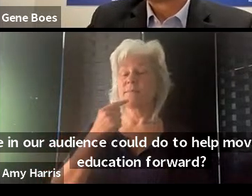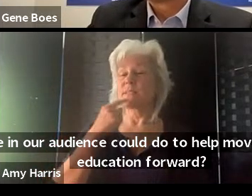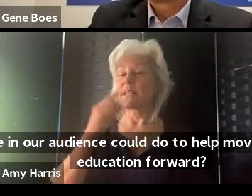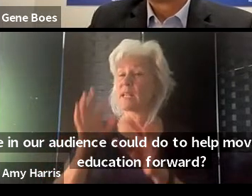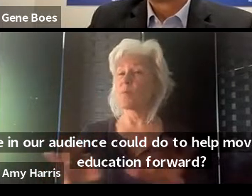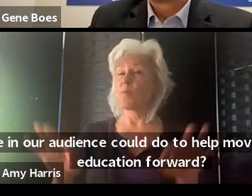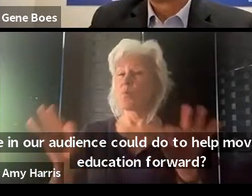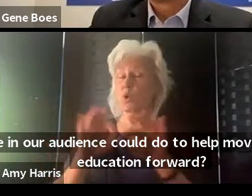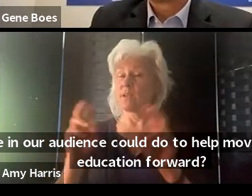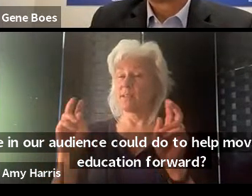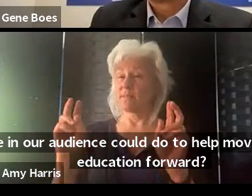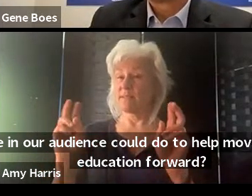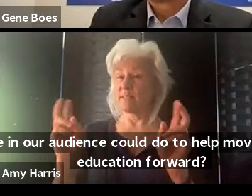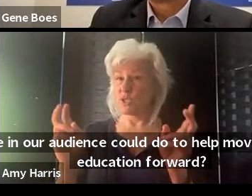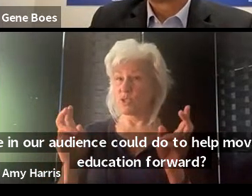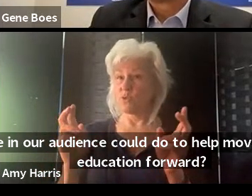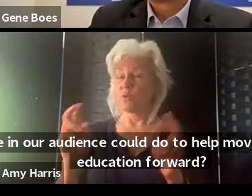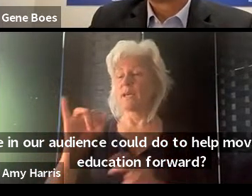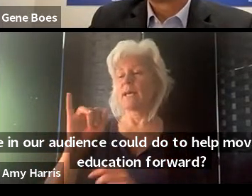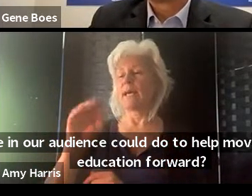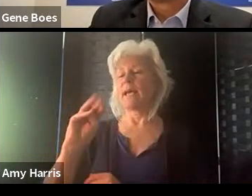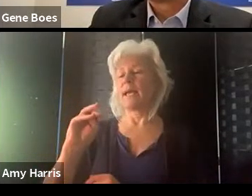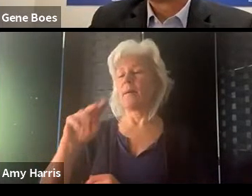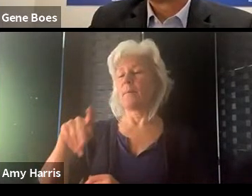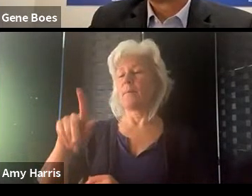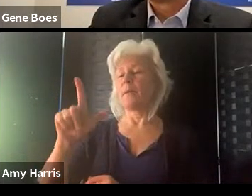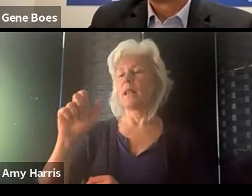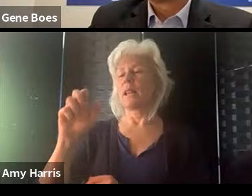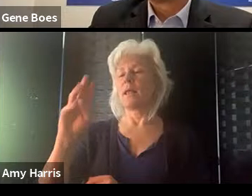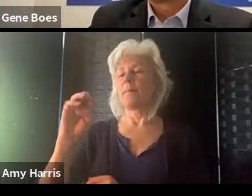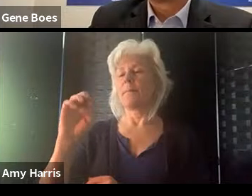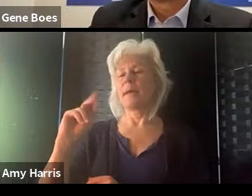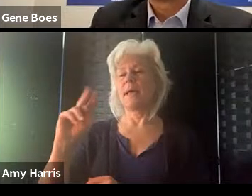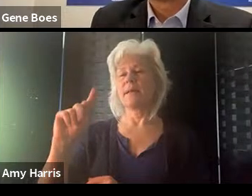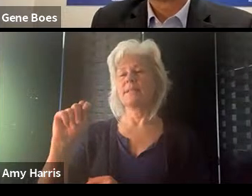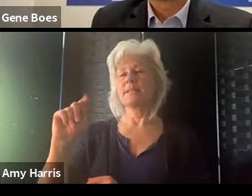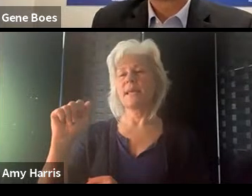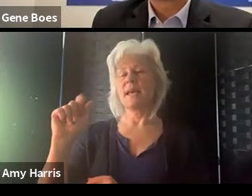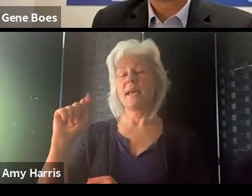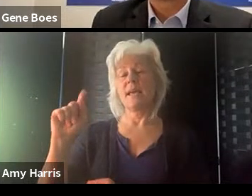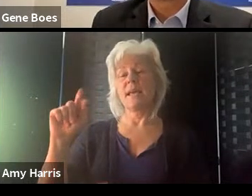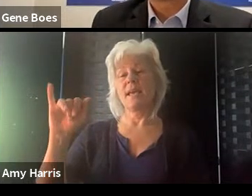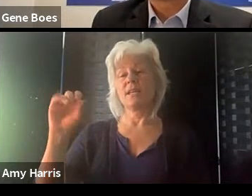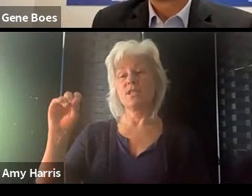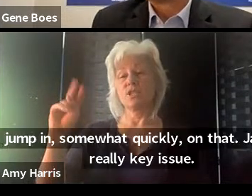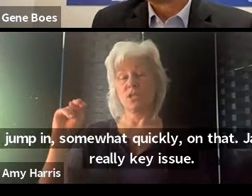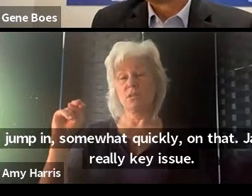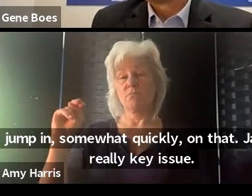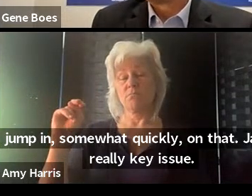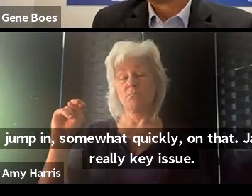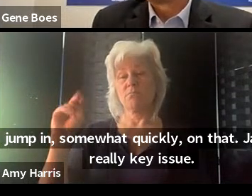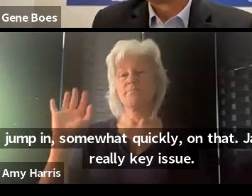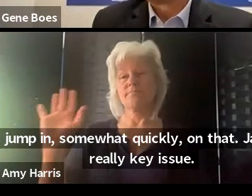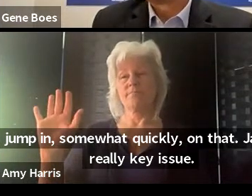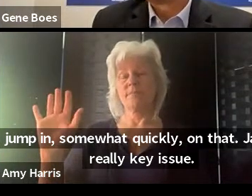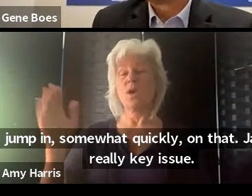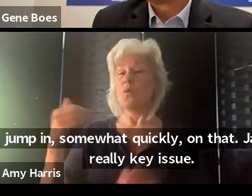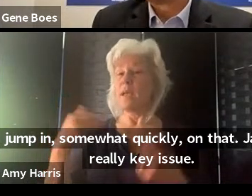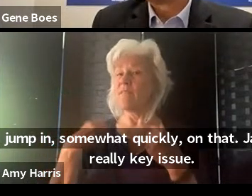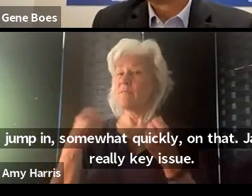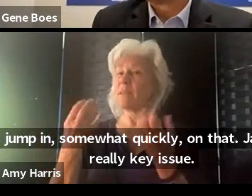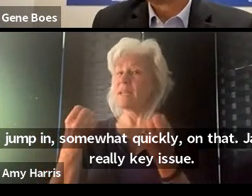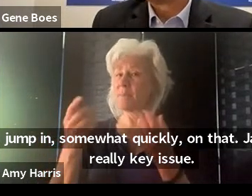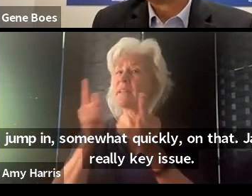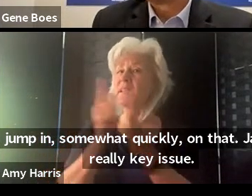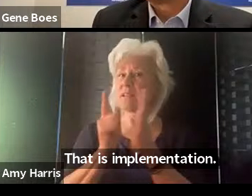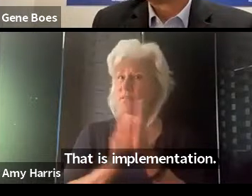that is implementation. We've got quite a few really wonderful laws on the books that have been passed over the last 50